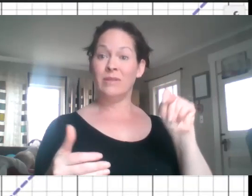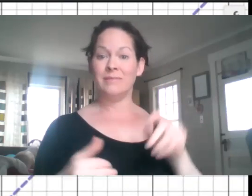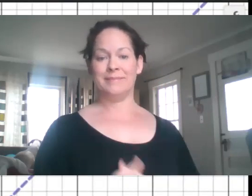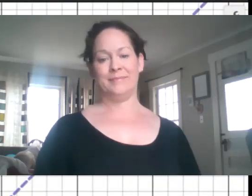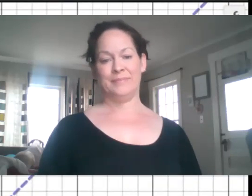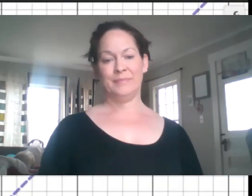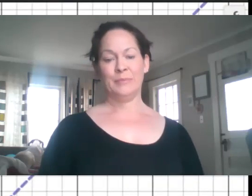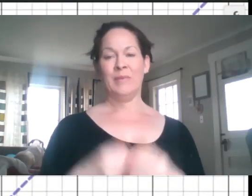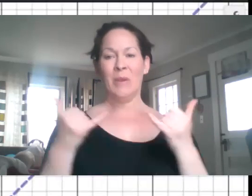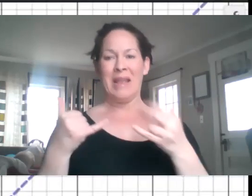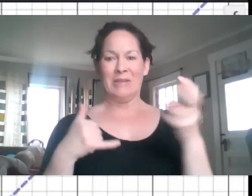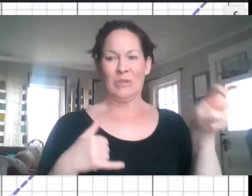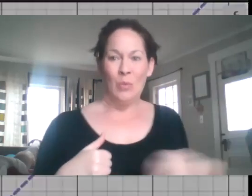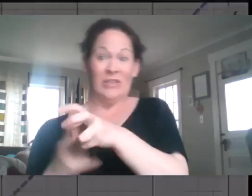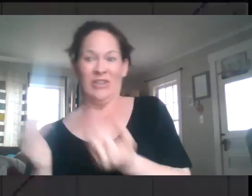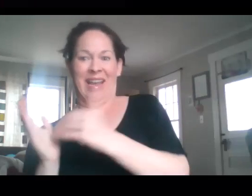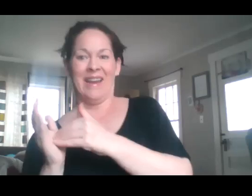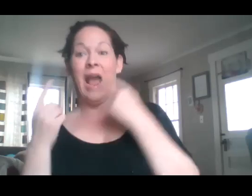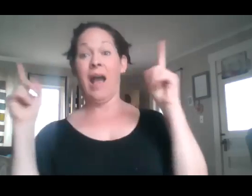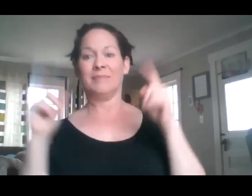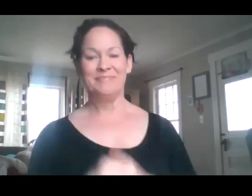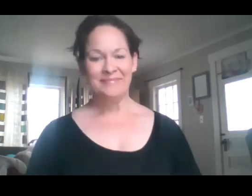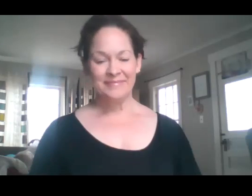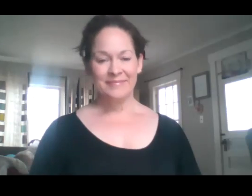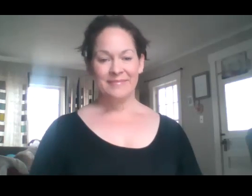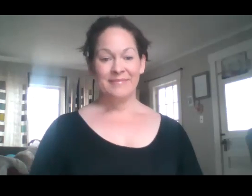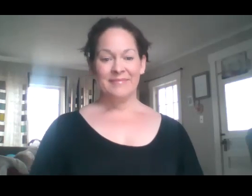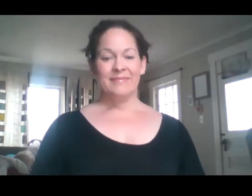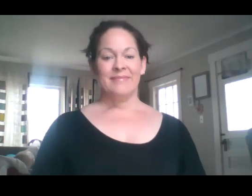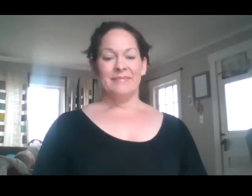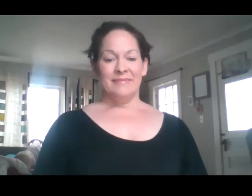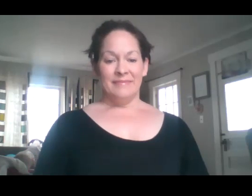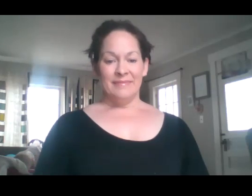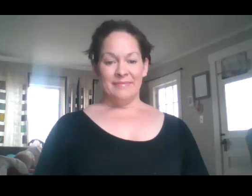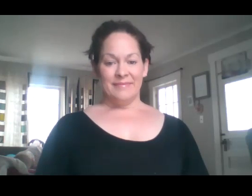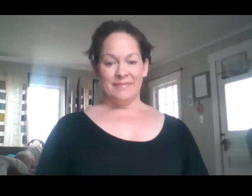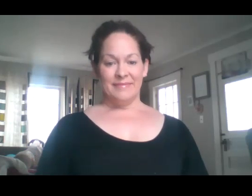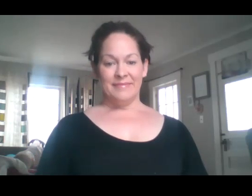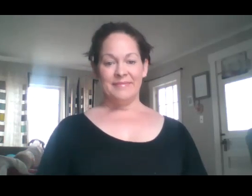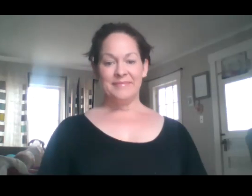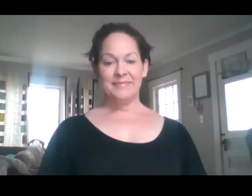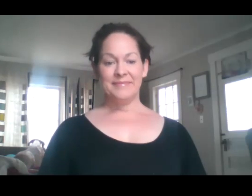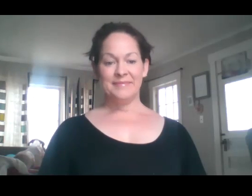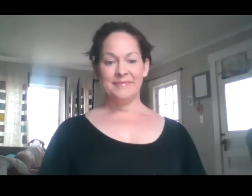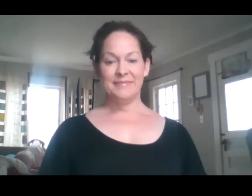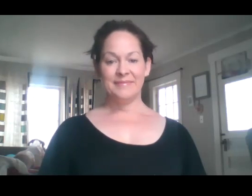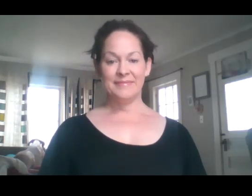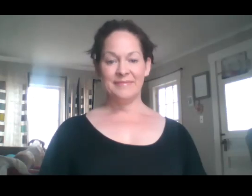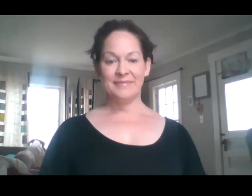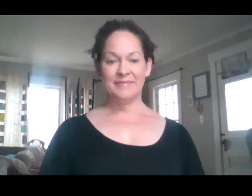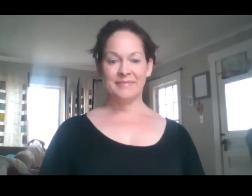All right, I'm going to try to switch back to the blackboard here. Got it changing there. We've got it changing